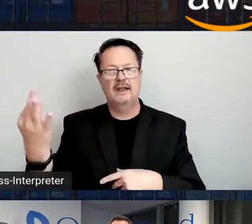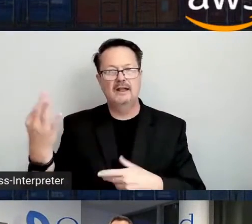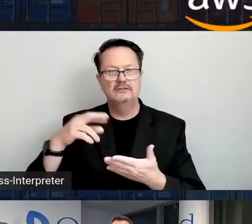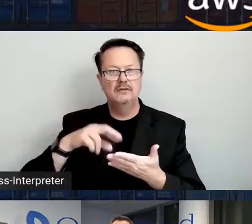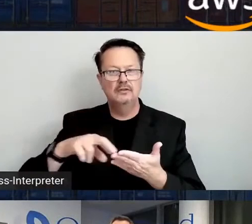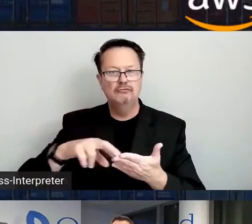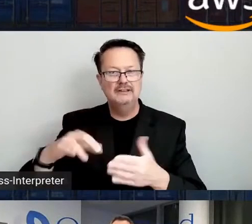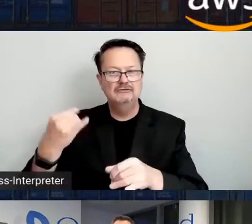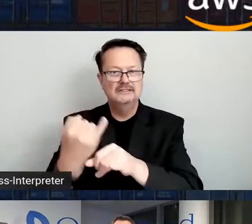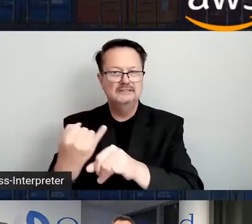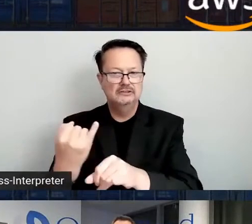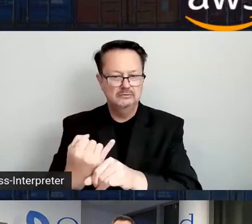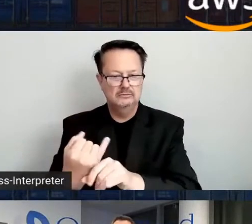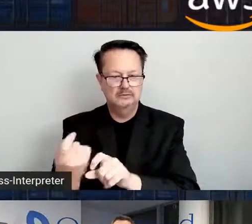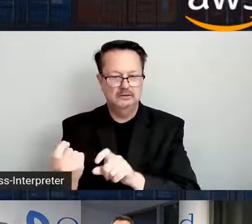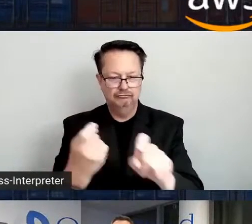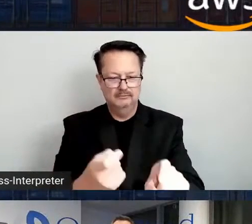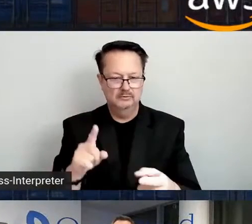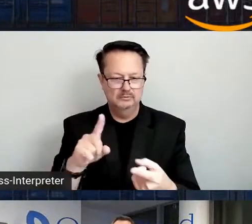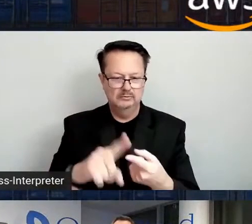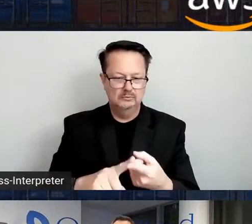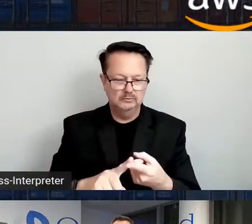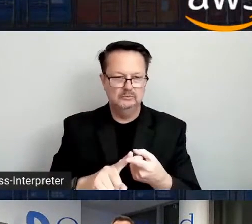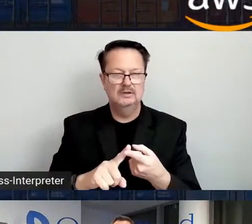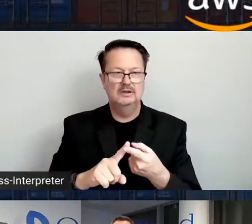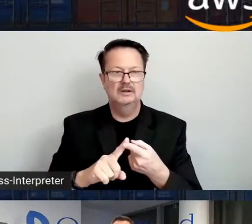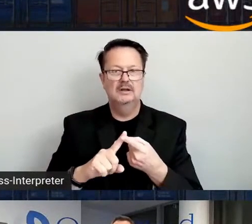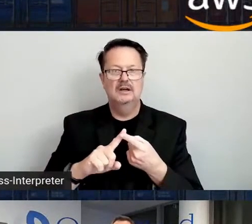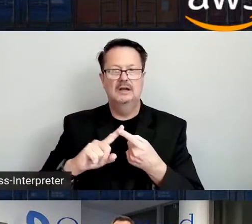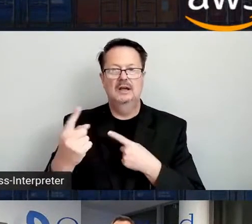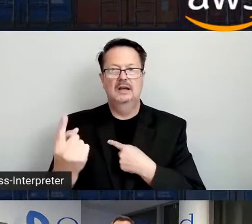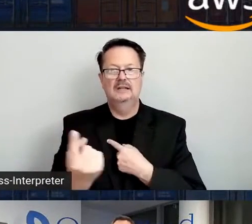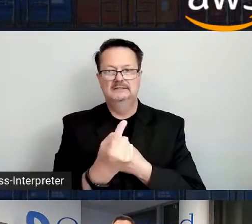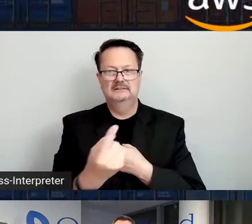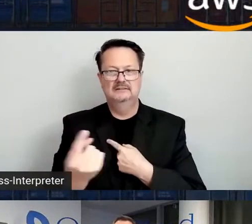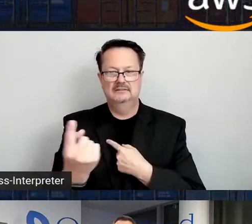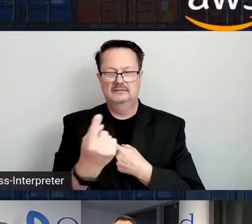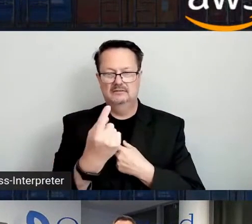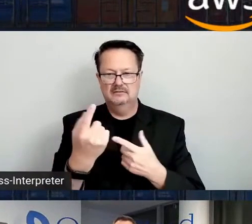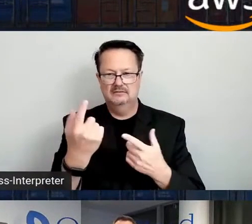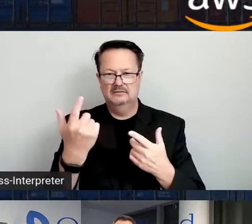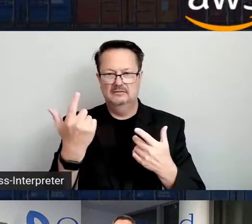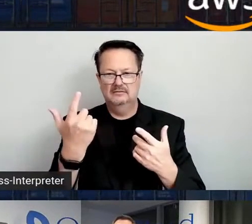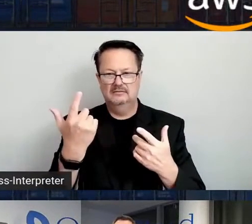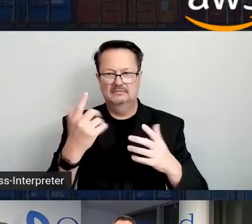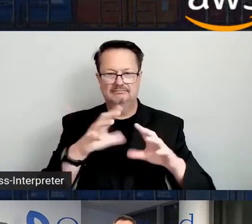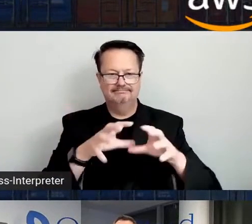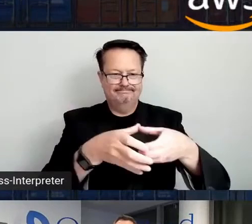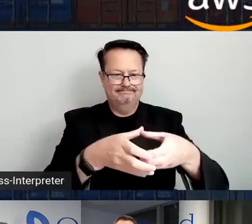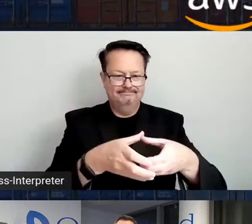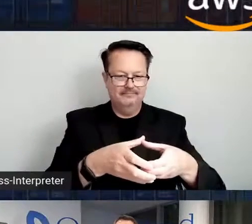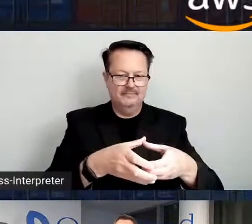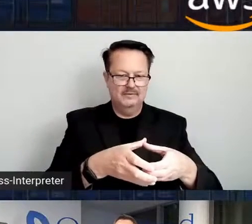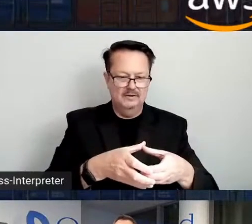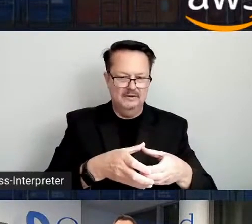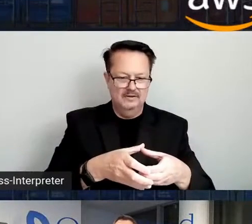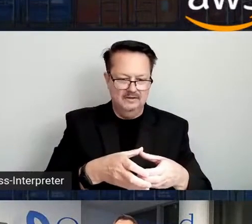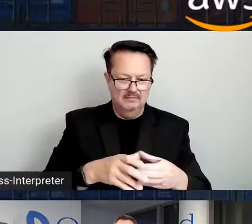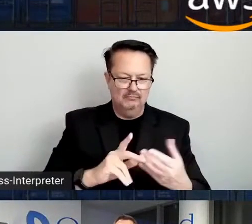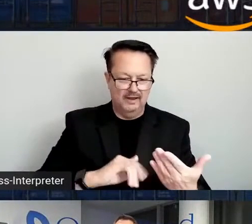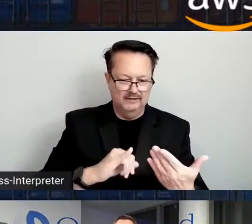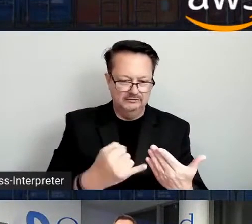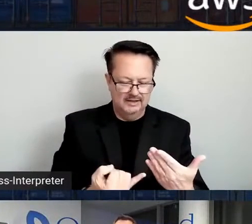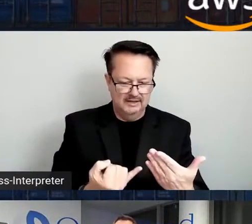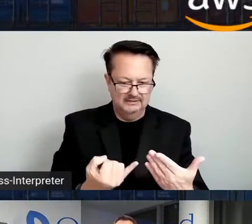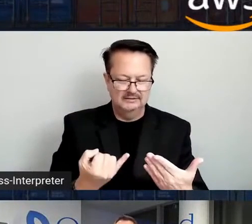institute contributing to a single project where they need to build, to contribute to the development